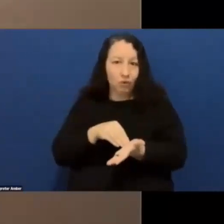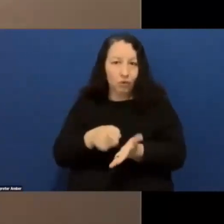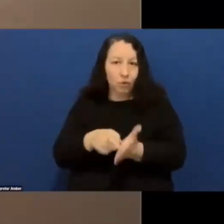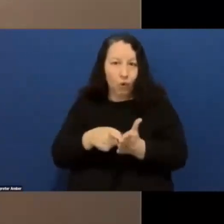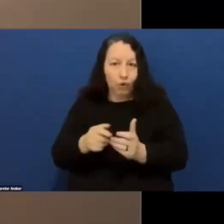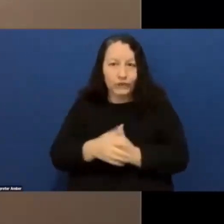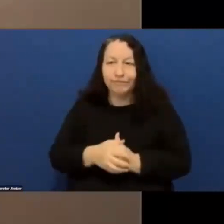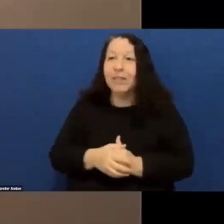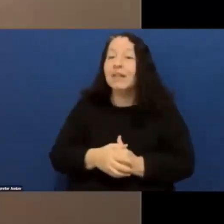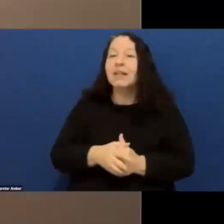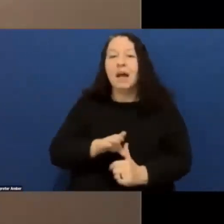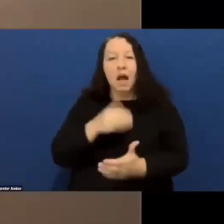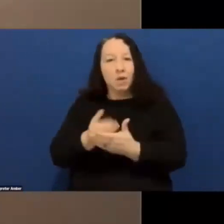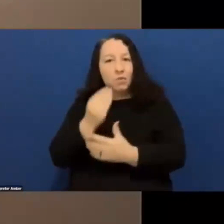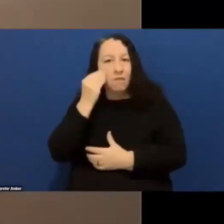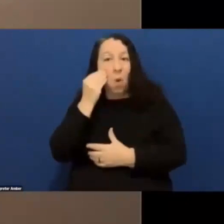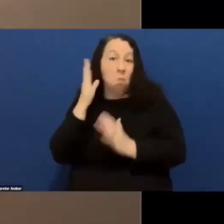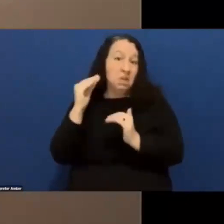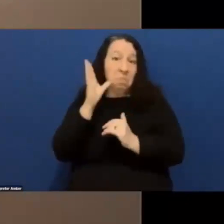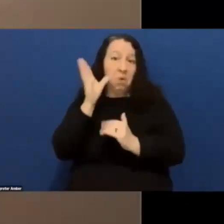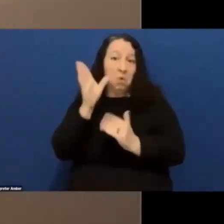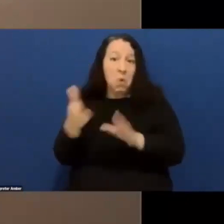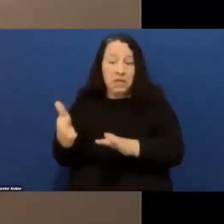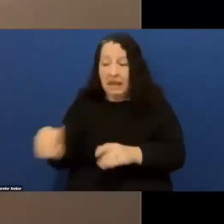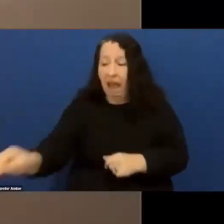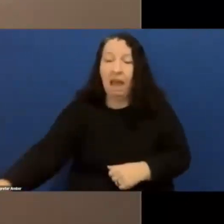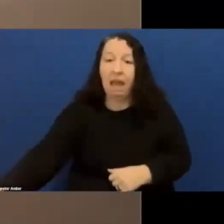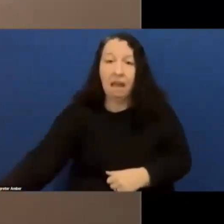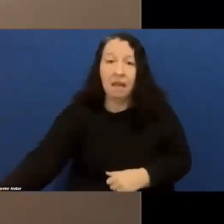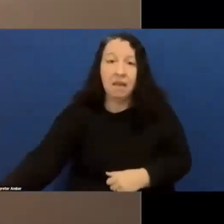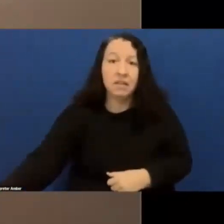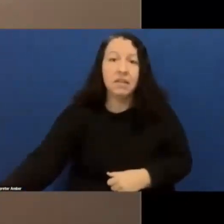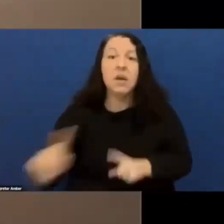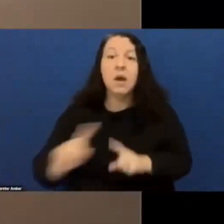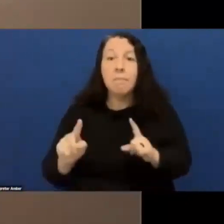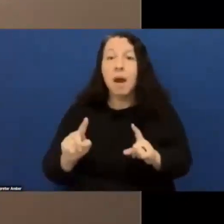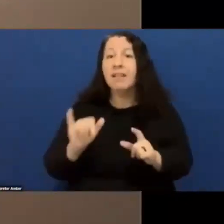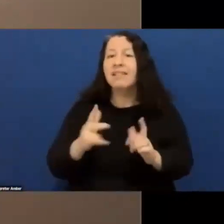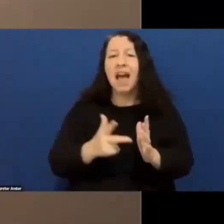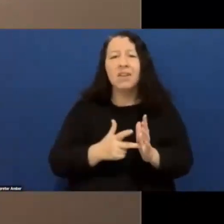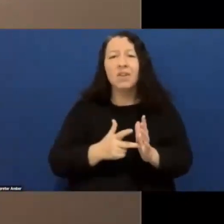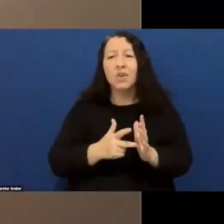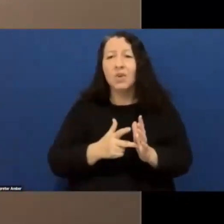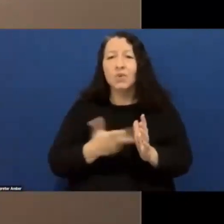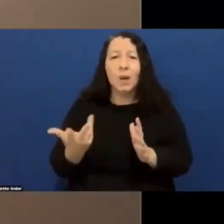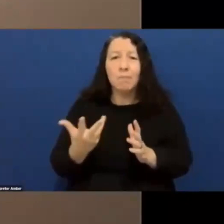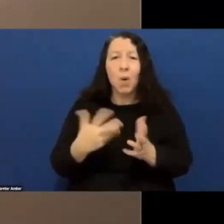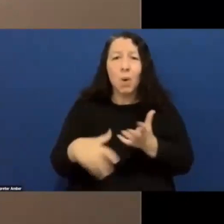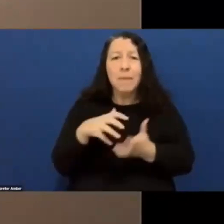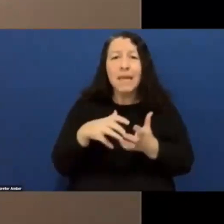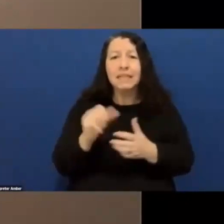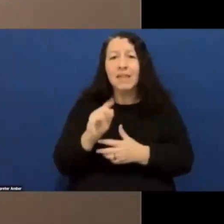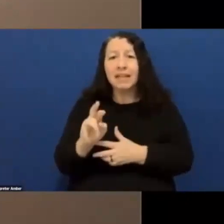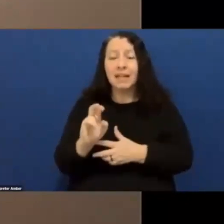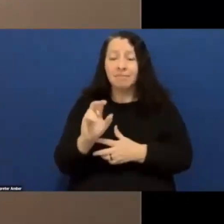die. Fortunately, the triple cocktail of antiviral medication was released at the same time, and